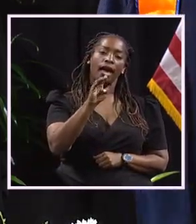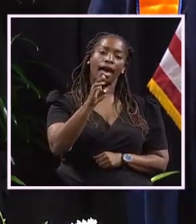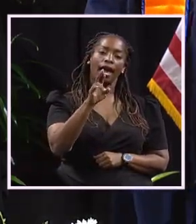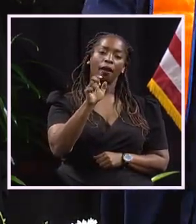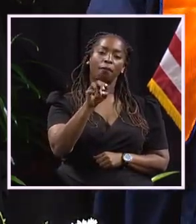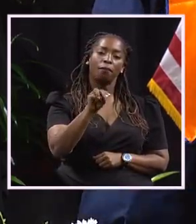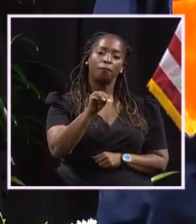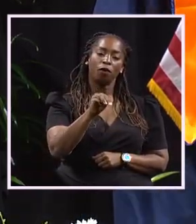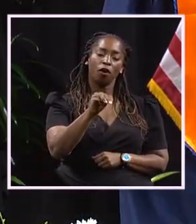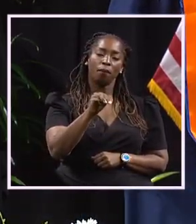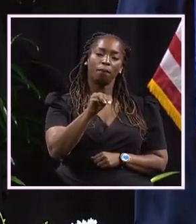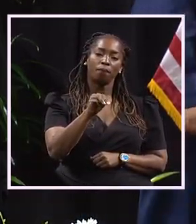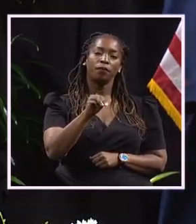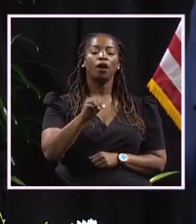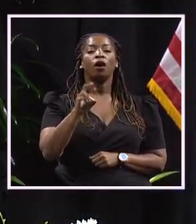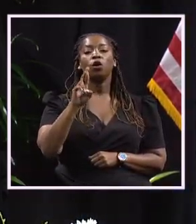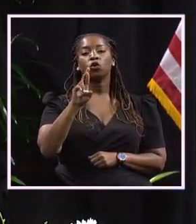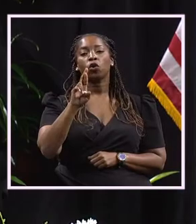Abraham Rodriguez III.